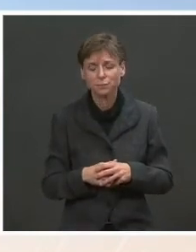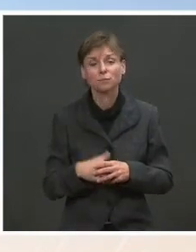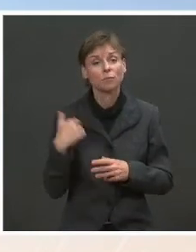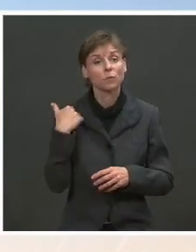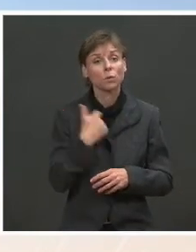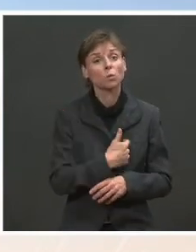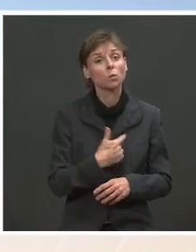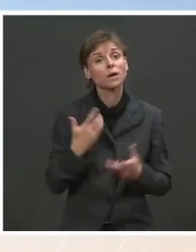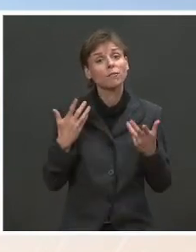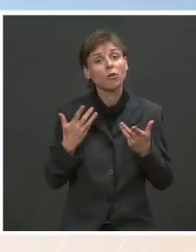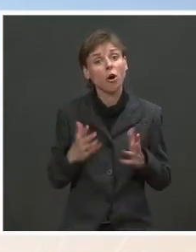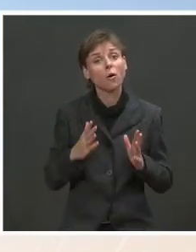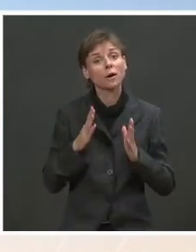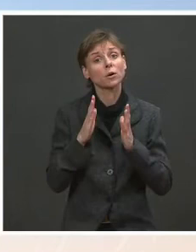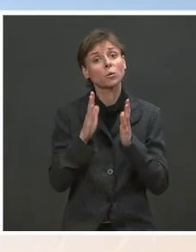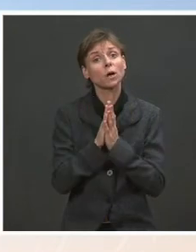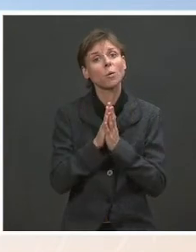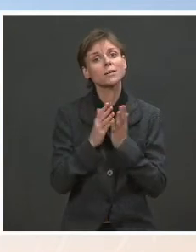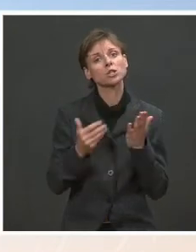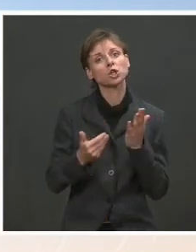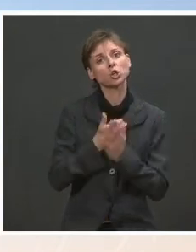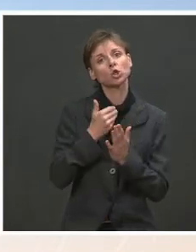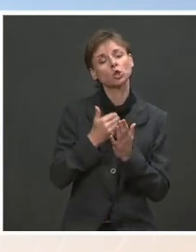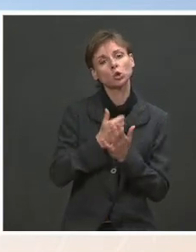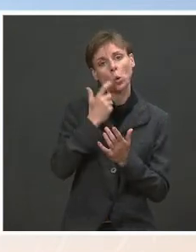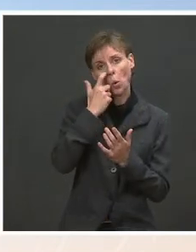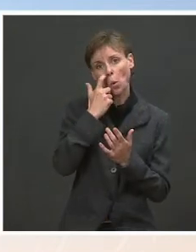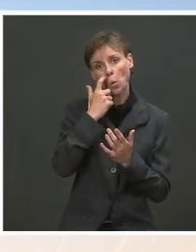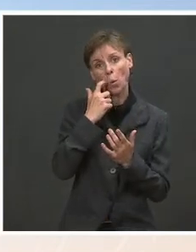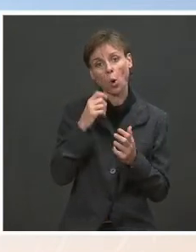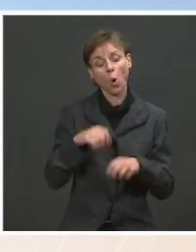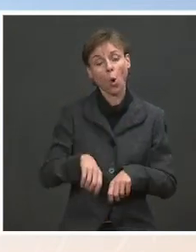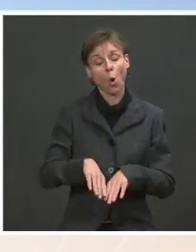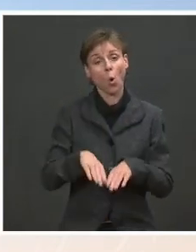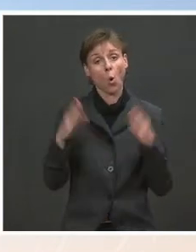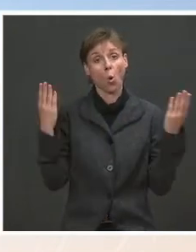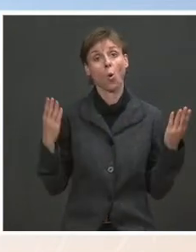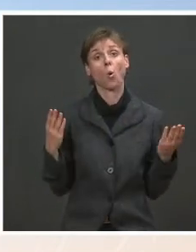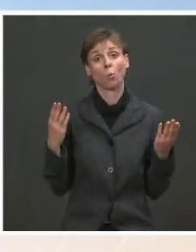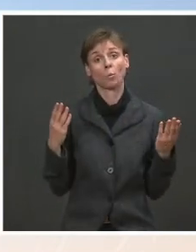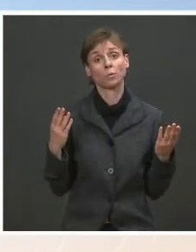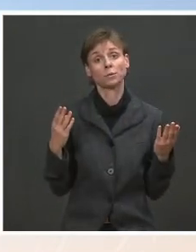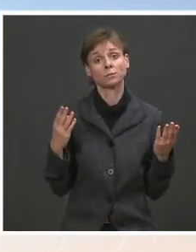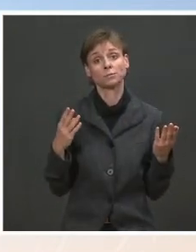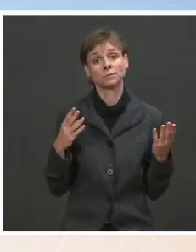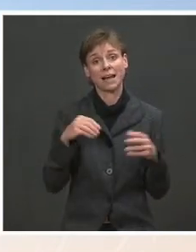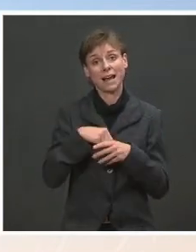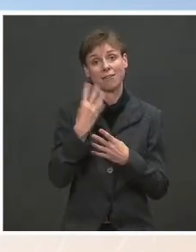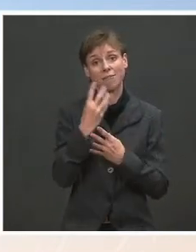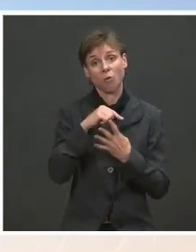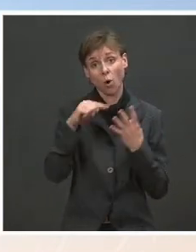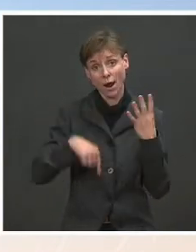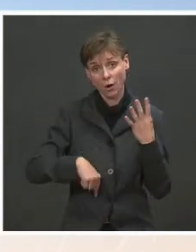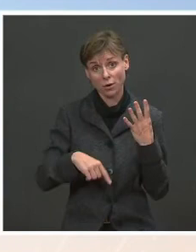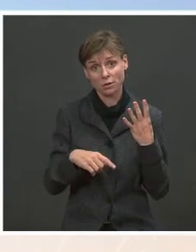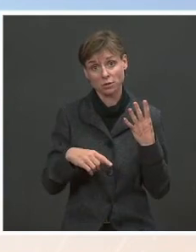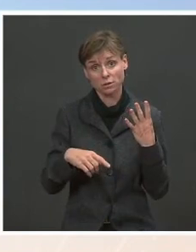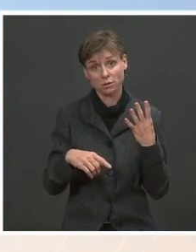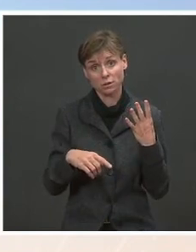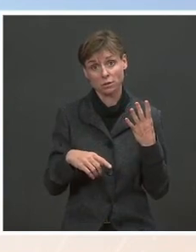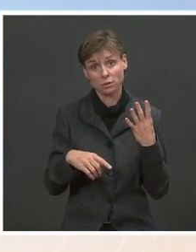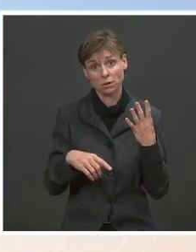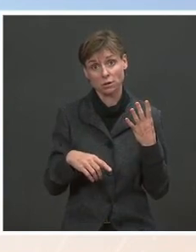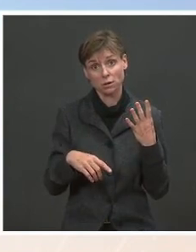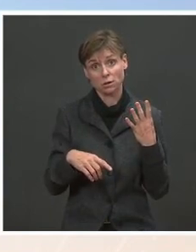requested new or declassified intelligence community assessments in 4 such areas and plan to respond to each of them in the coming weeks. Those